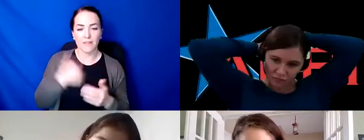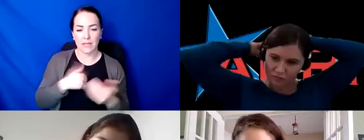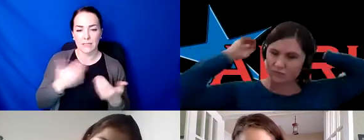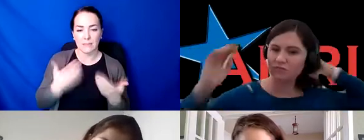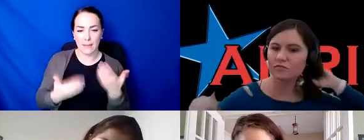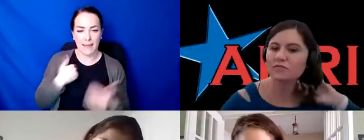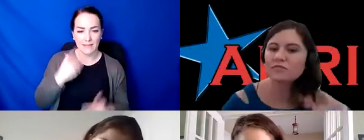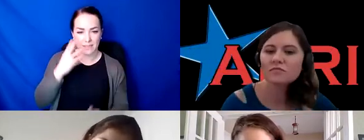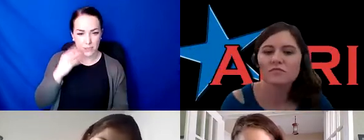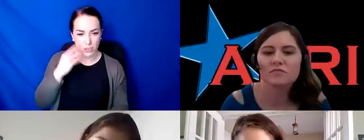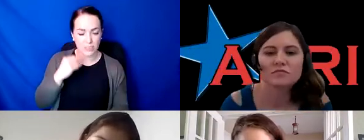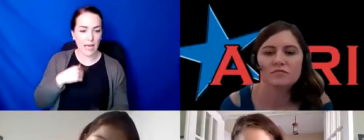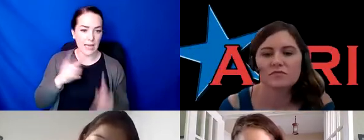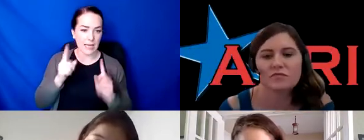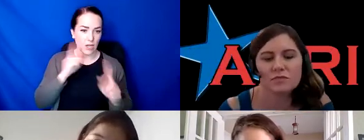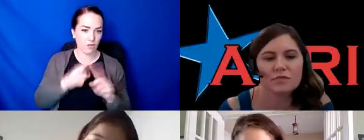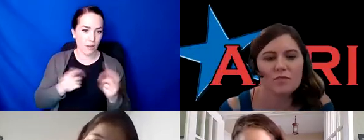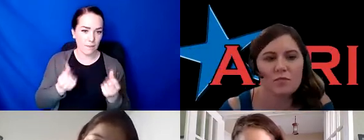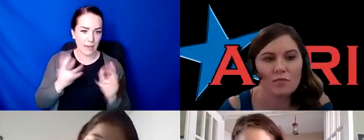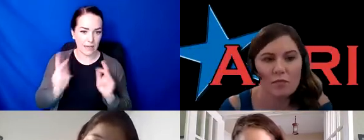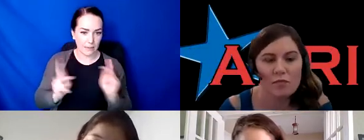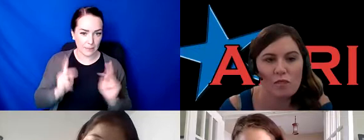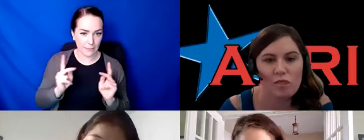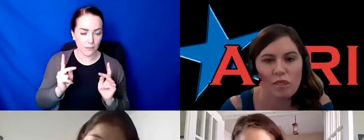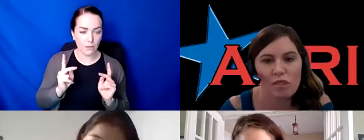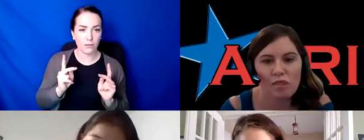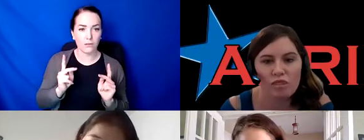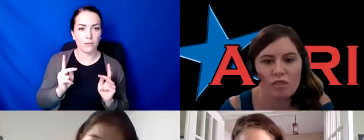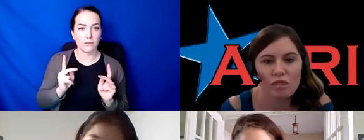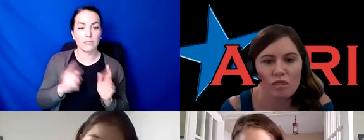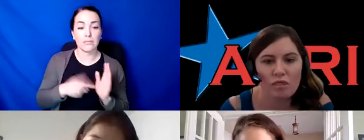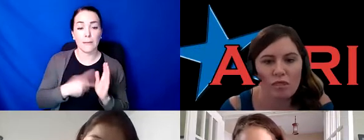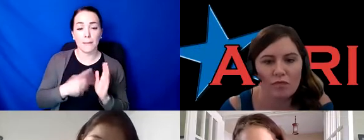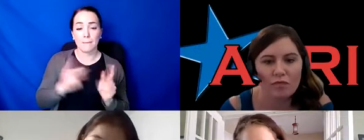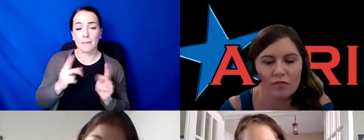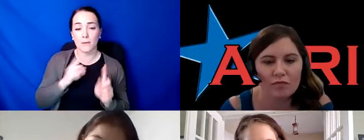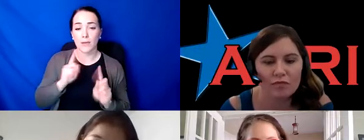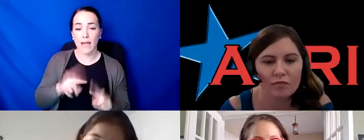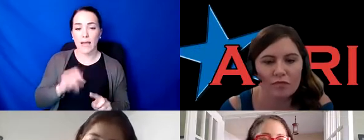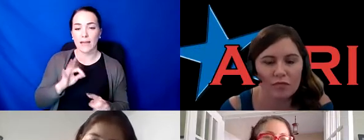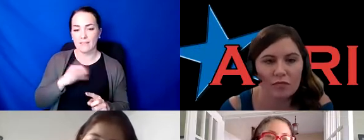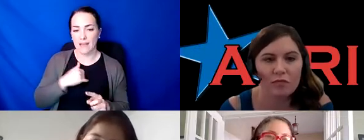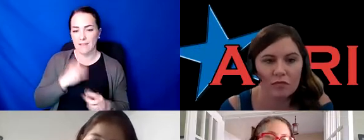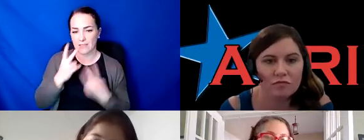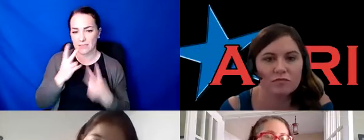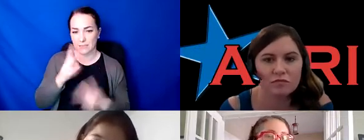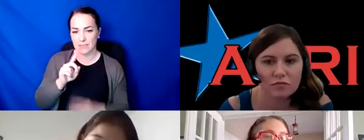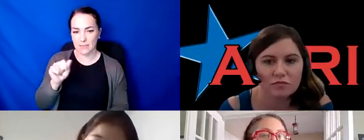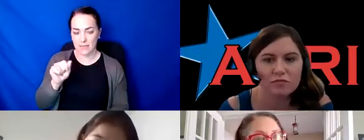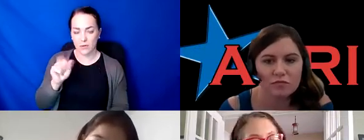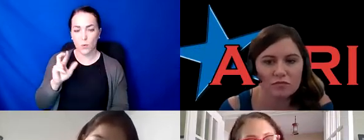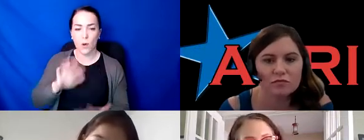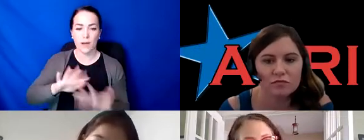hear from a lot of people is that, sometimes people react when there's like a visible disability or when there's an invisible